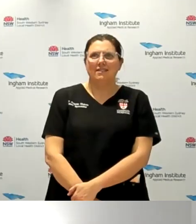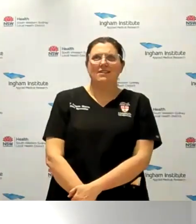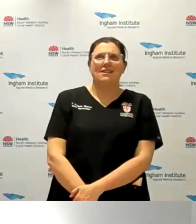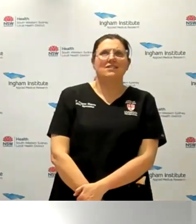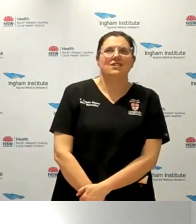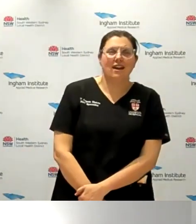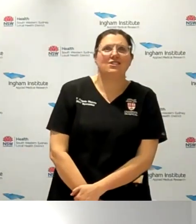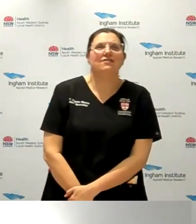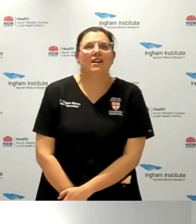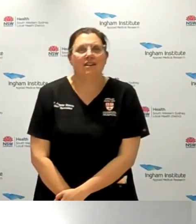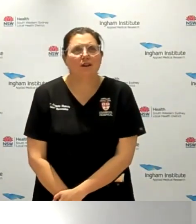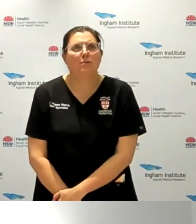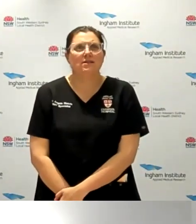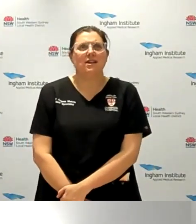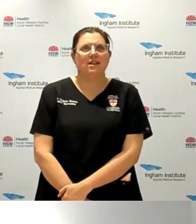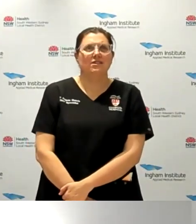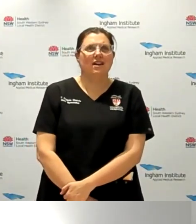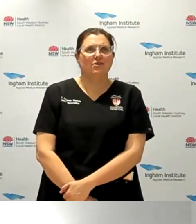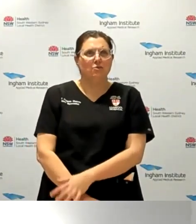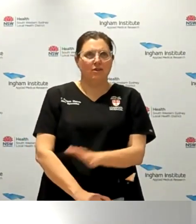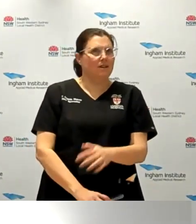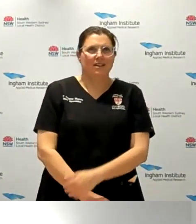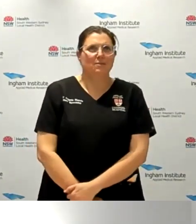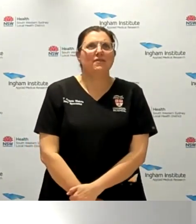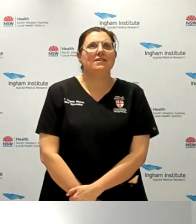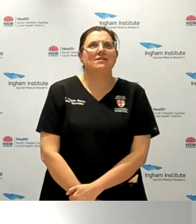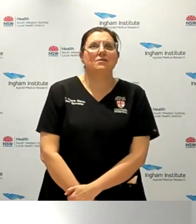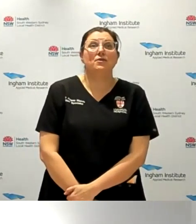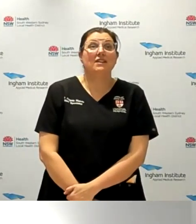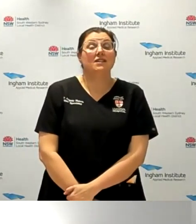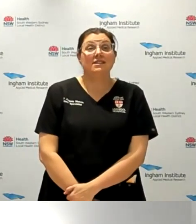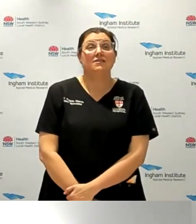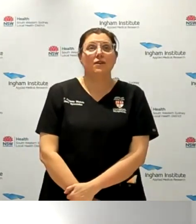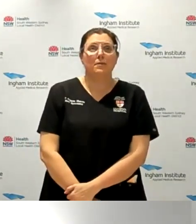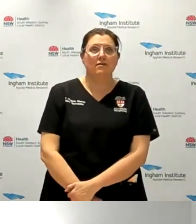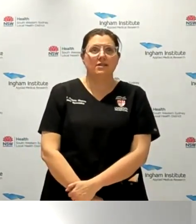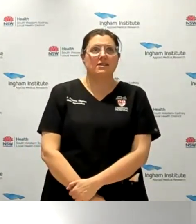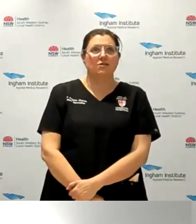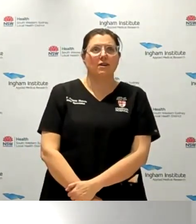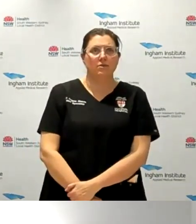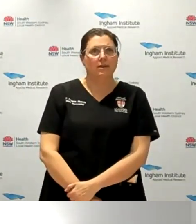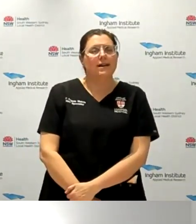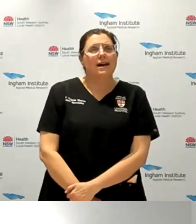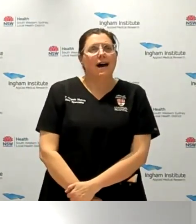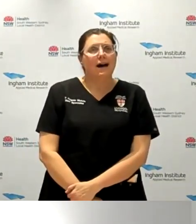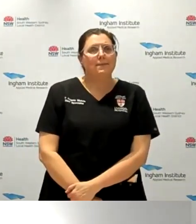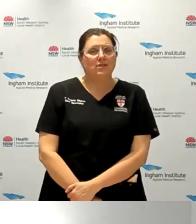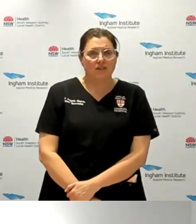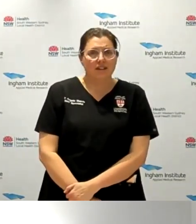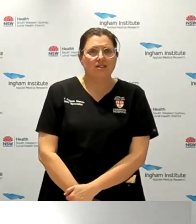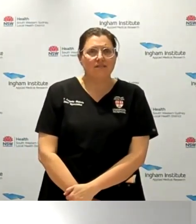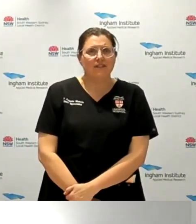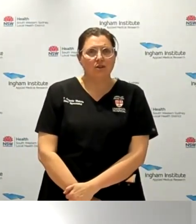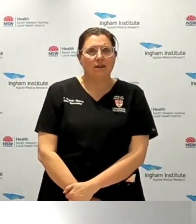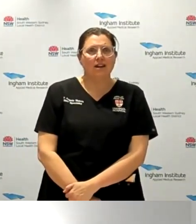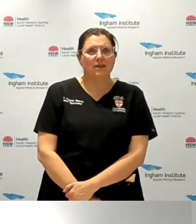Great. Thanks, Angie, for that incredible presentation, and all work to prevent and identify women at risk is incredible. So